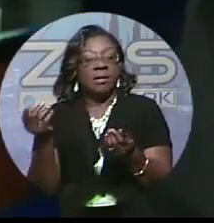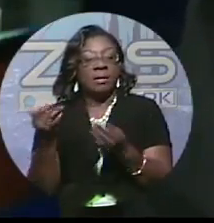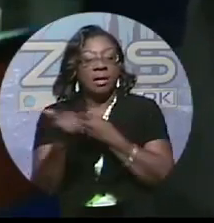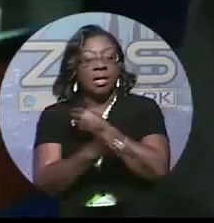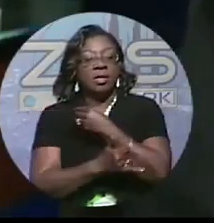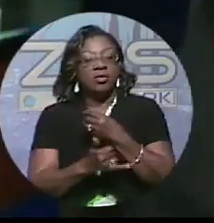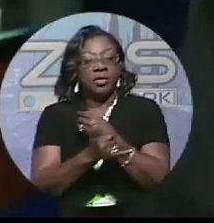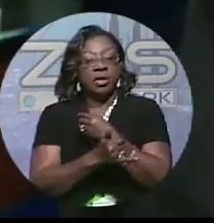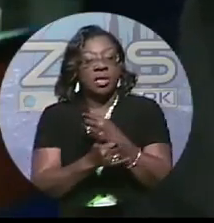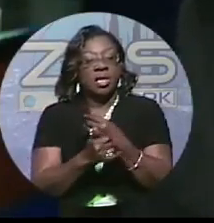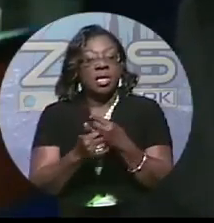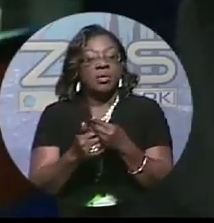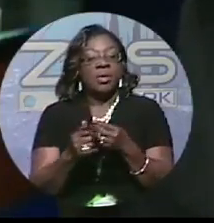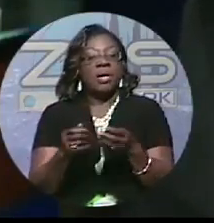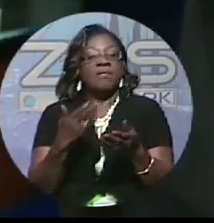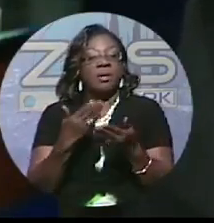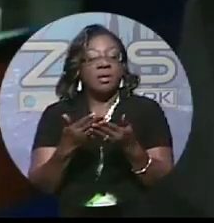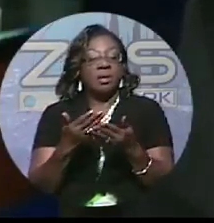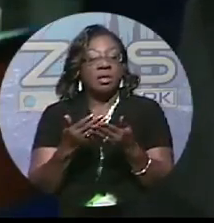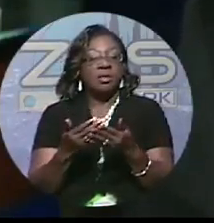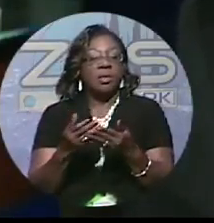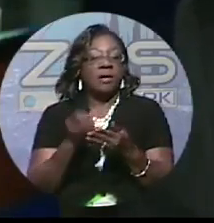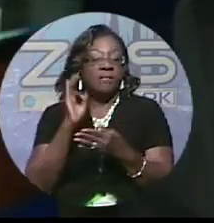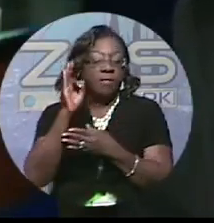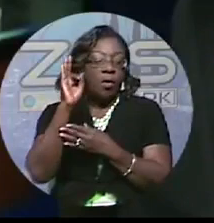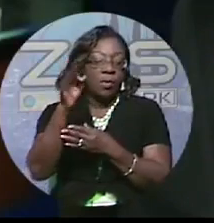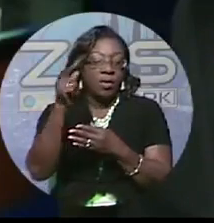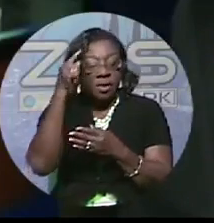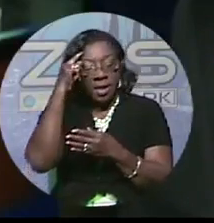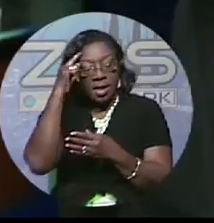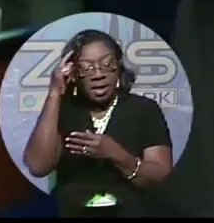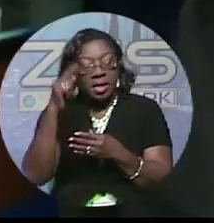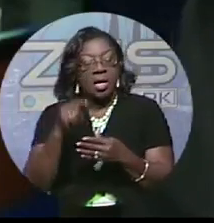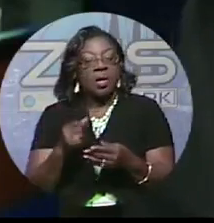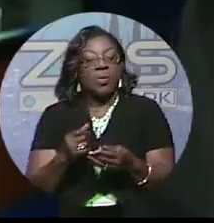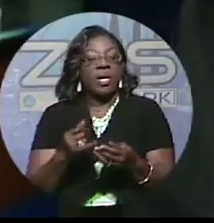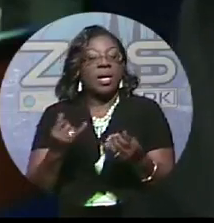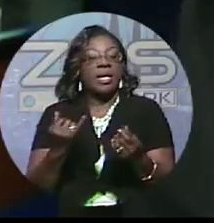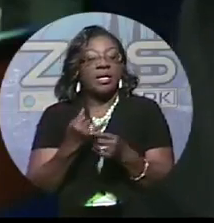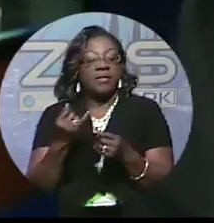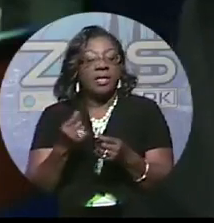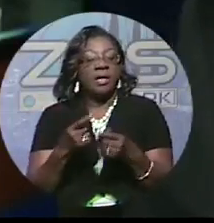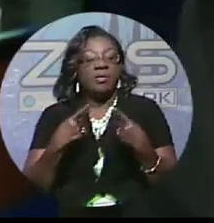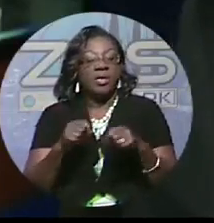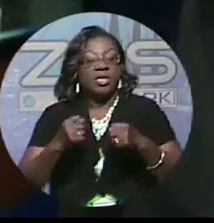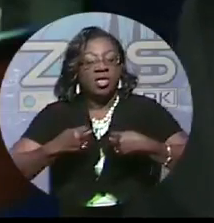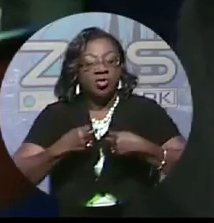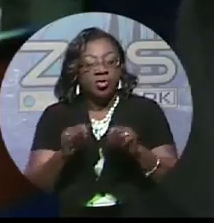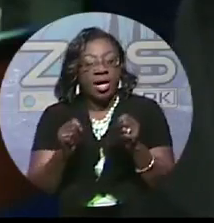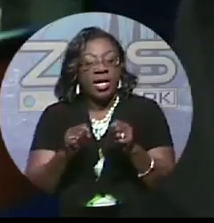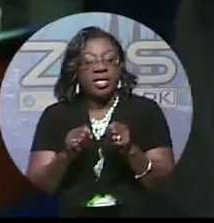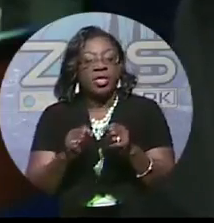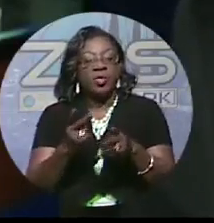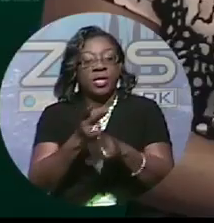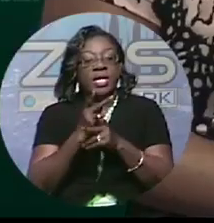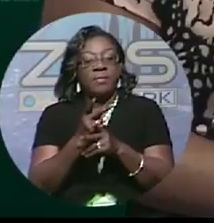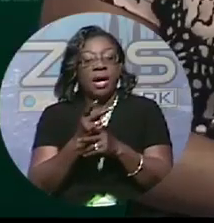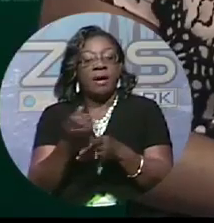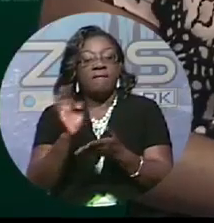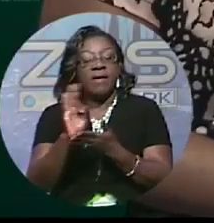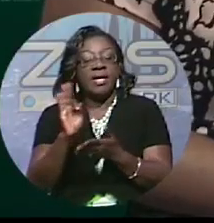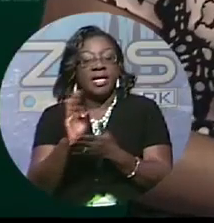We are forward-thinking, we are innovative, and we still strive to respect the financial privacy of our clients.